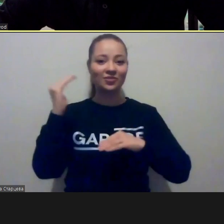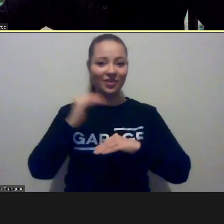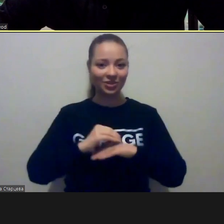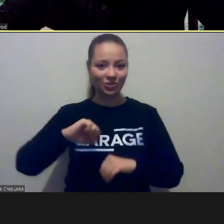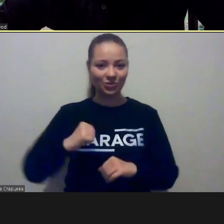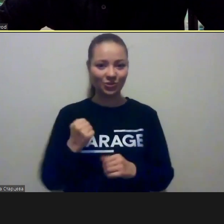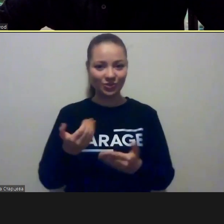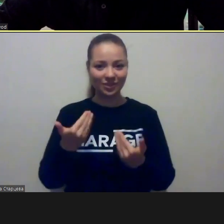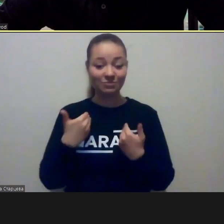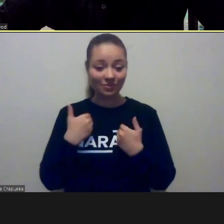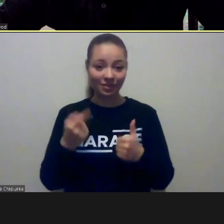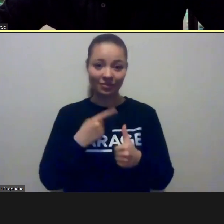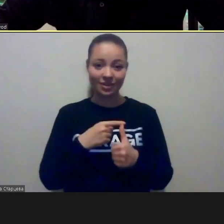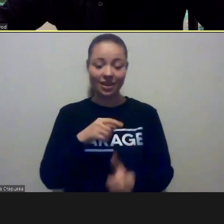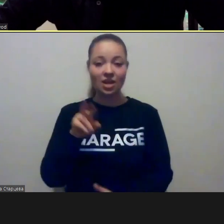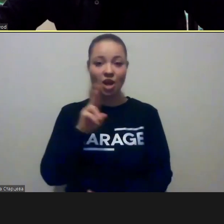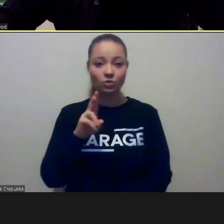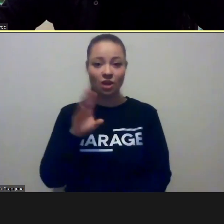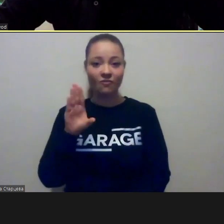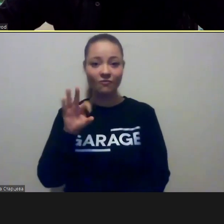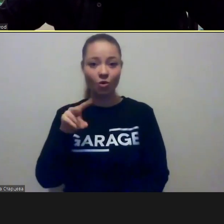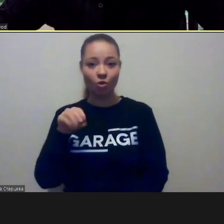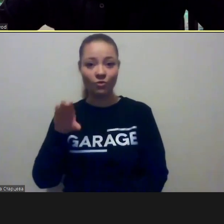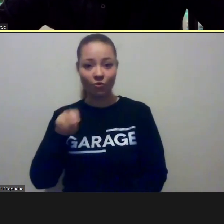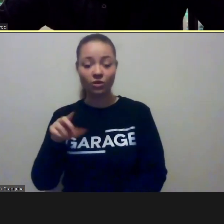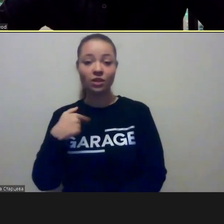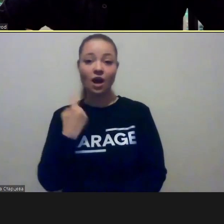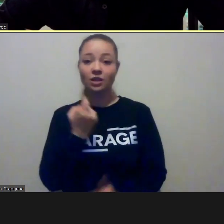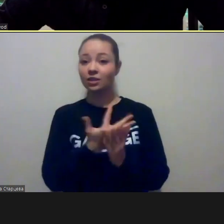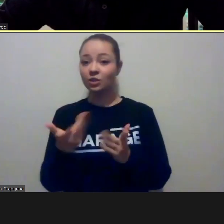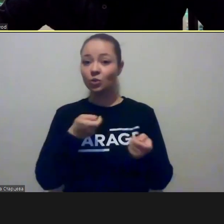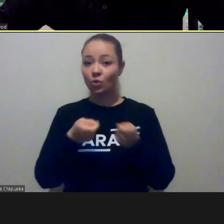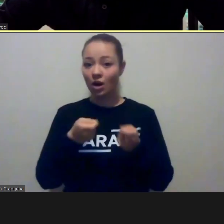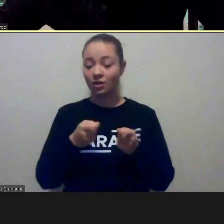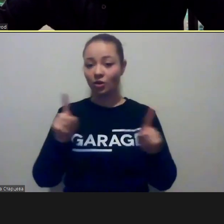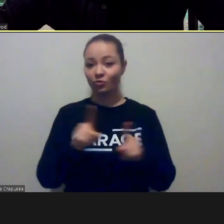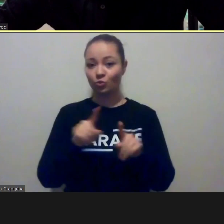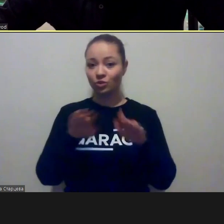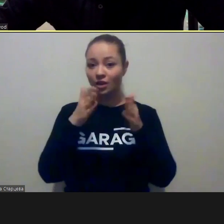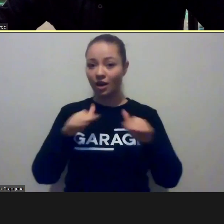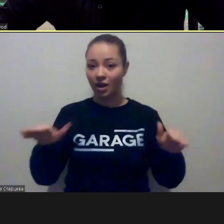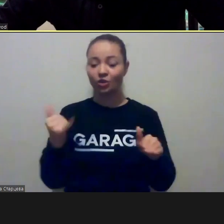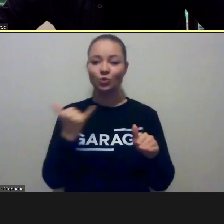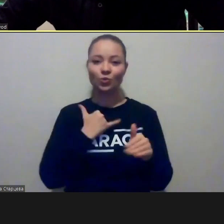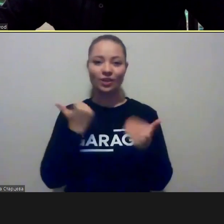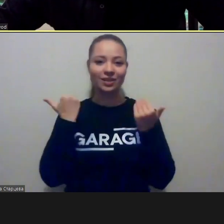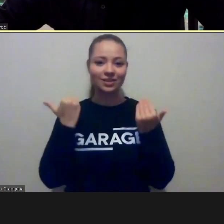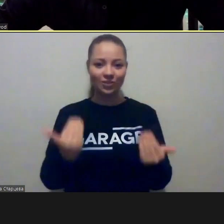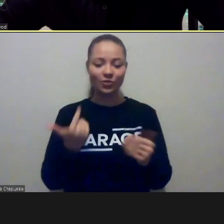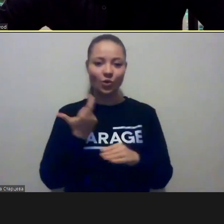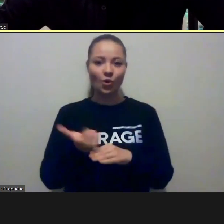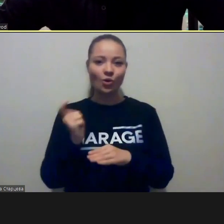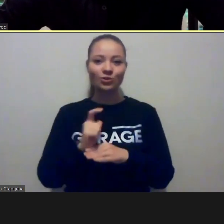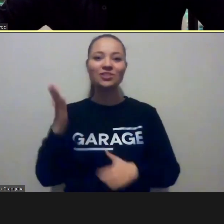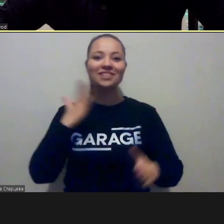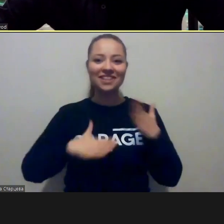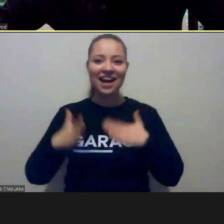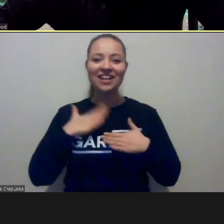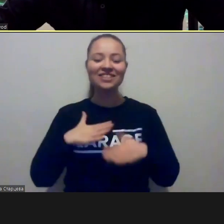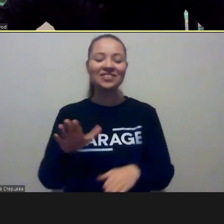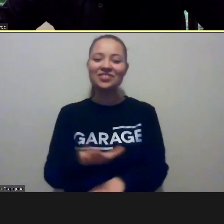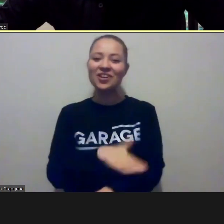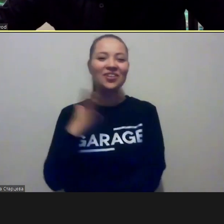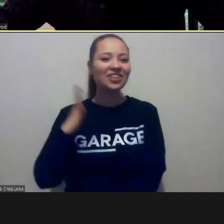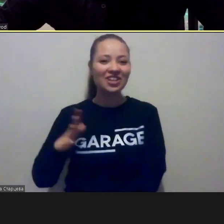Good afternoon, dear friends. My name is Iaroslav Volovod, and I'm one of the curators at the Garage Museum. And today we